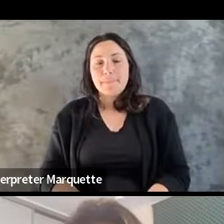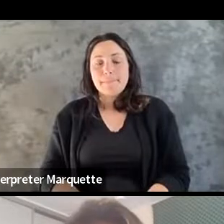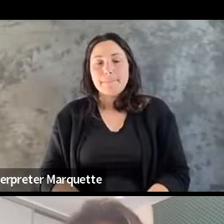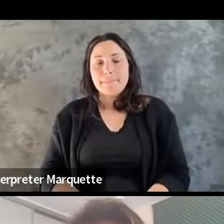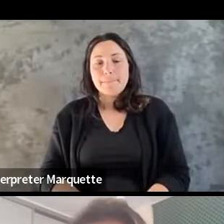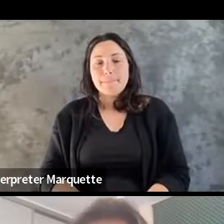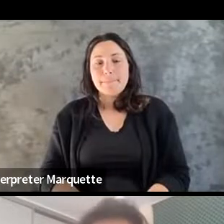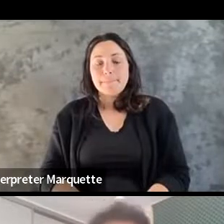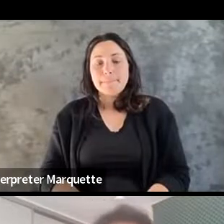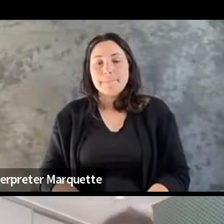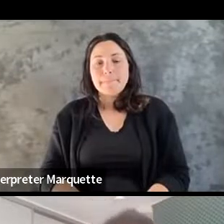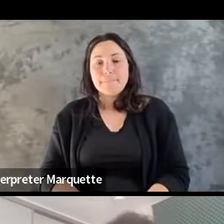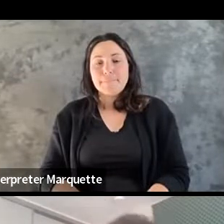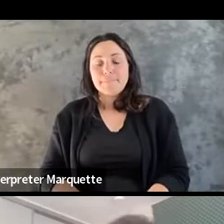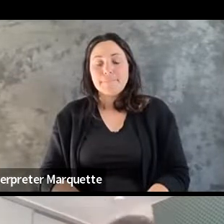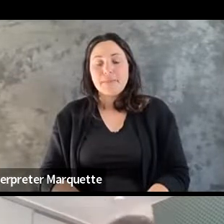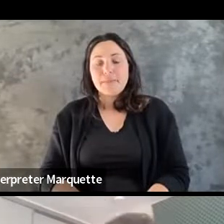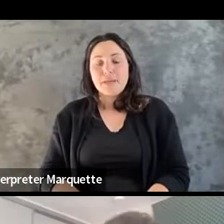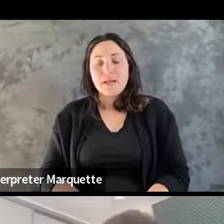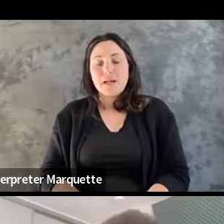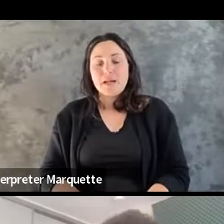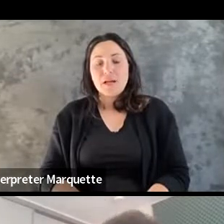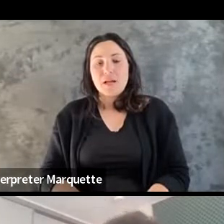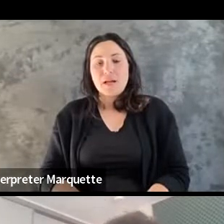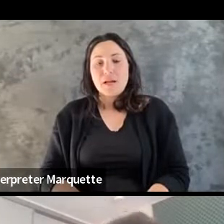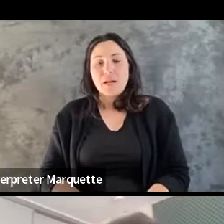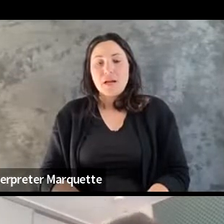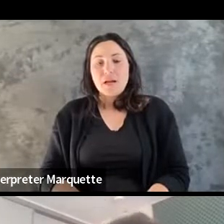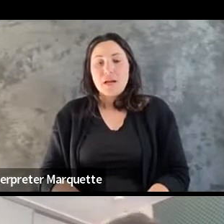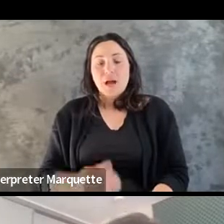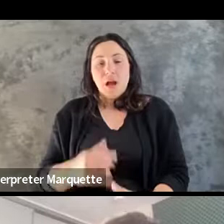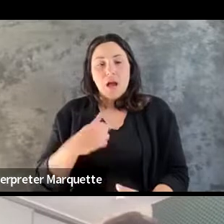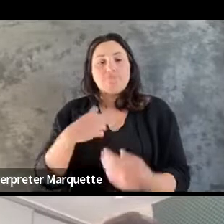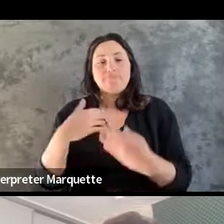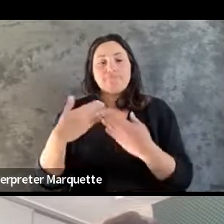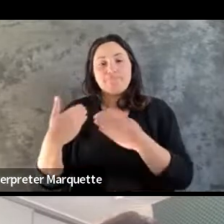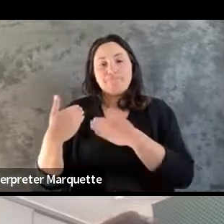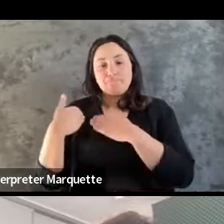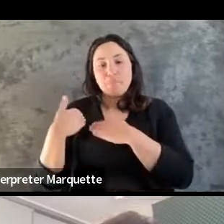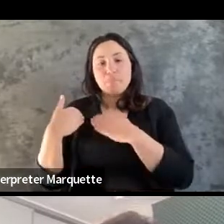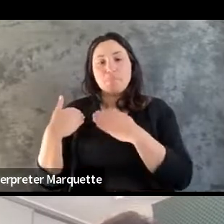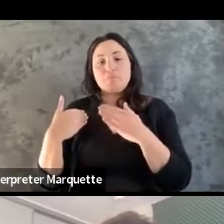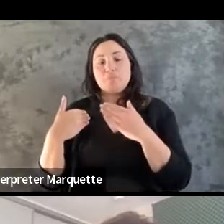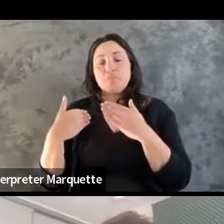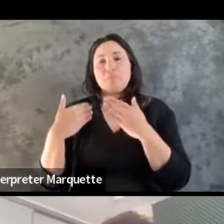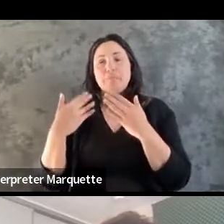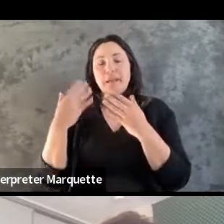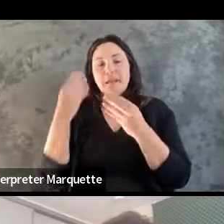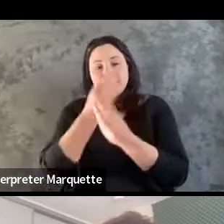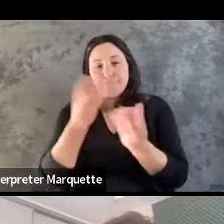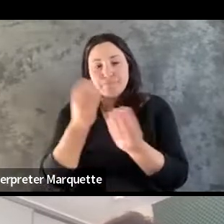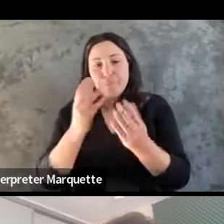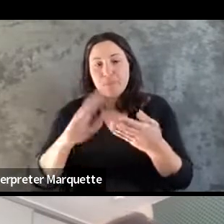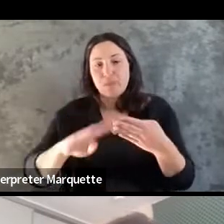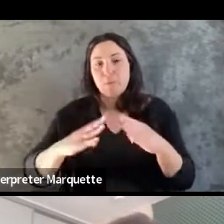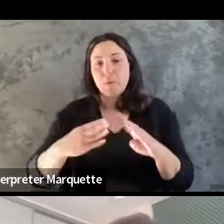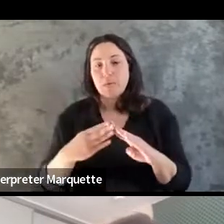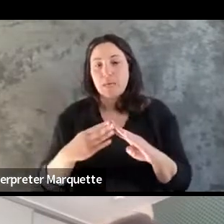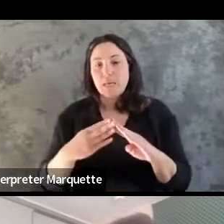because I'm the one who has the responsibility of writing and messaging with the community, I'm